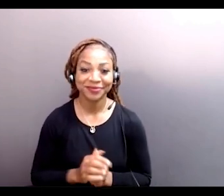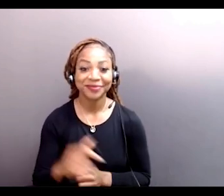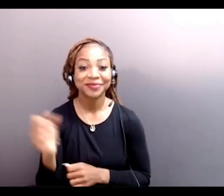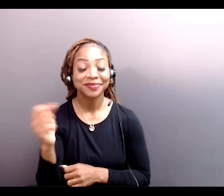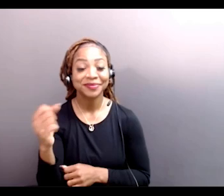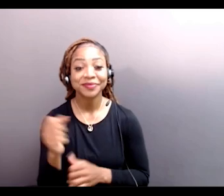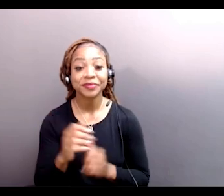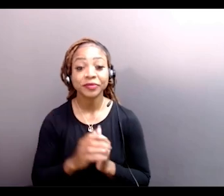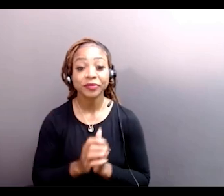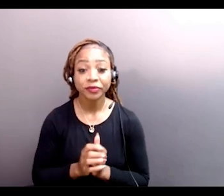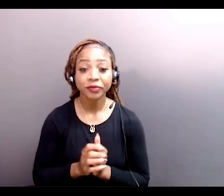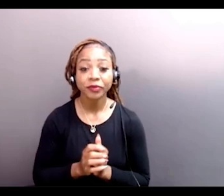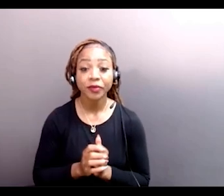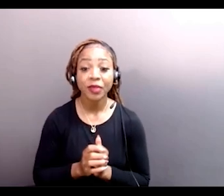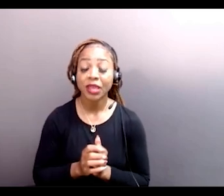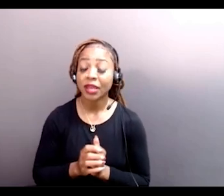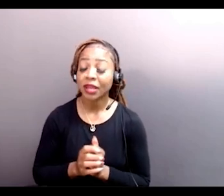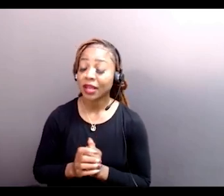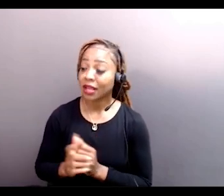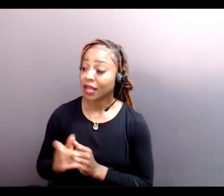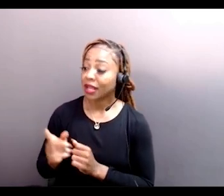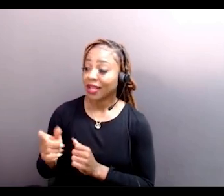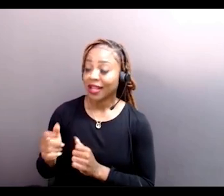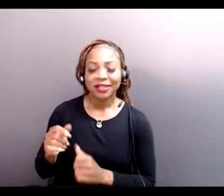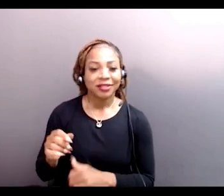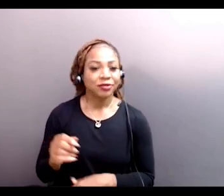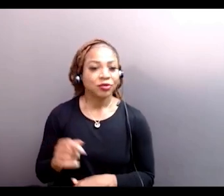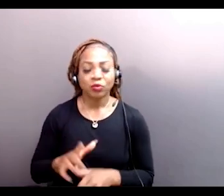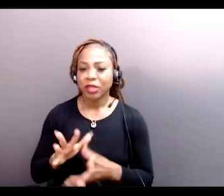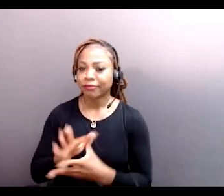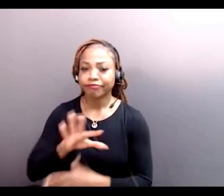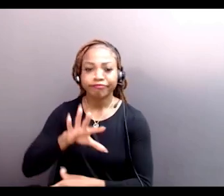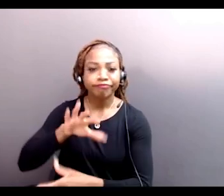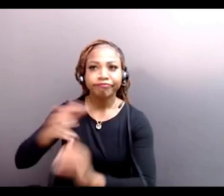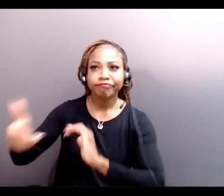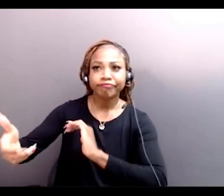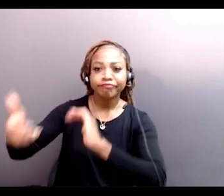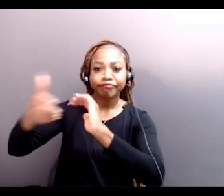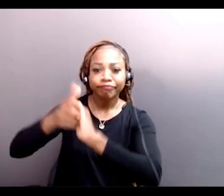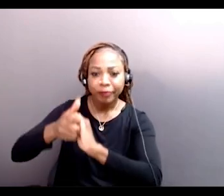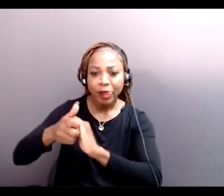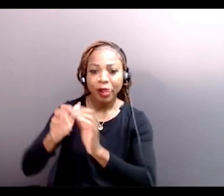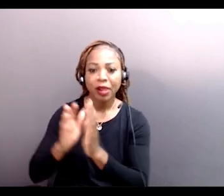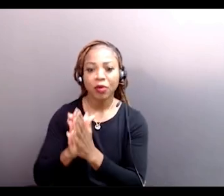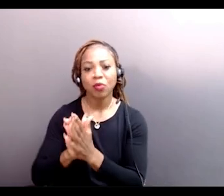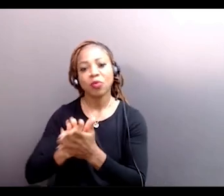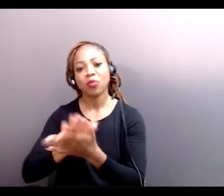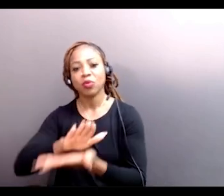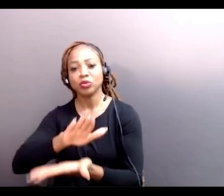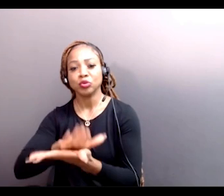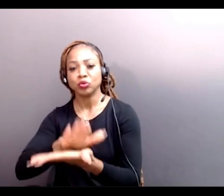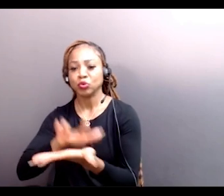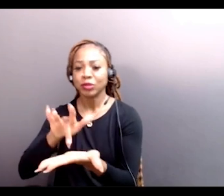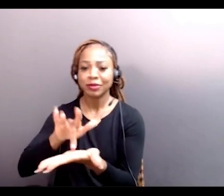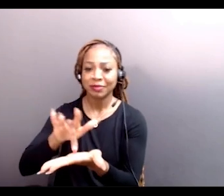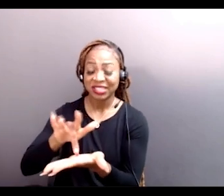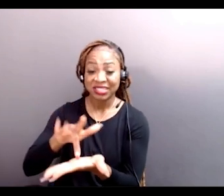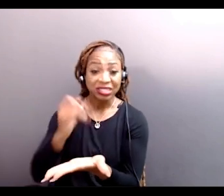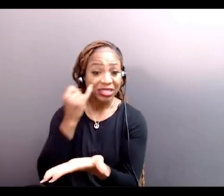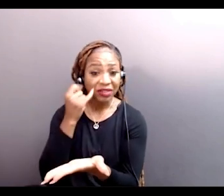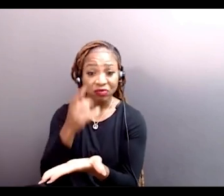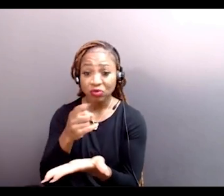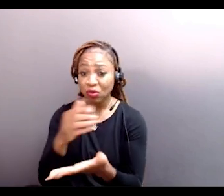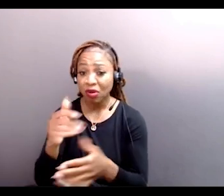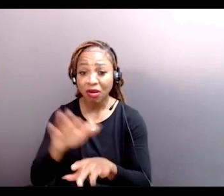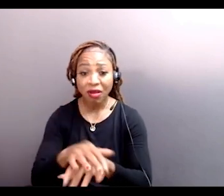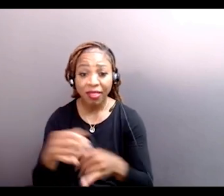And because of what Dr. Dryden is saying, we are actively working with faculties of medicine. So if you are on the line and you're associated with one of